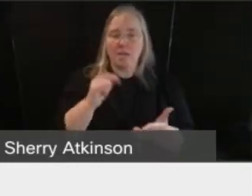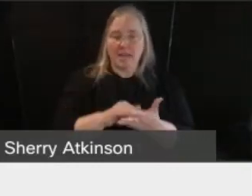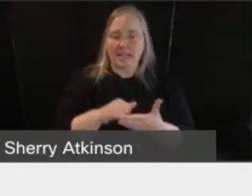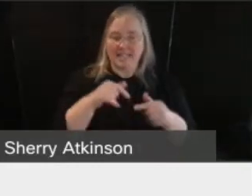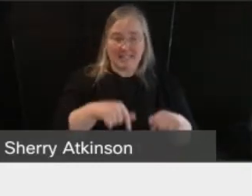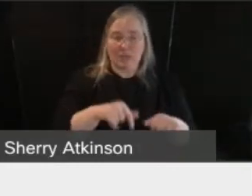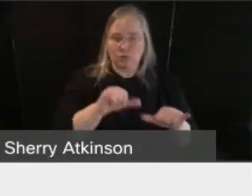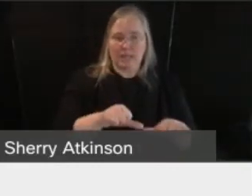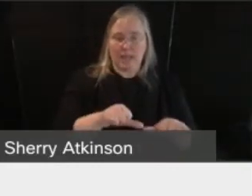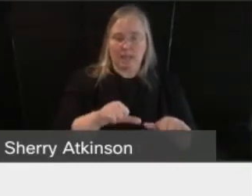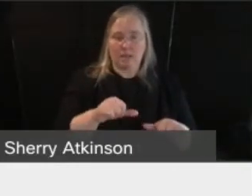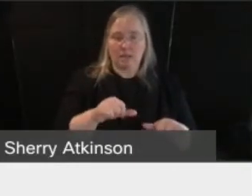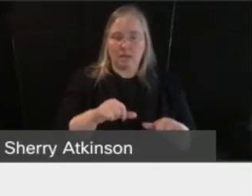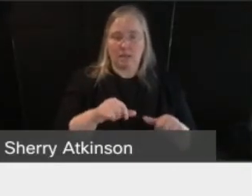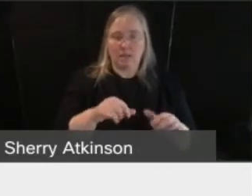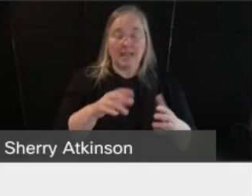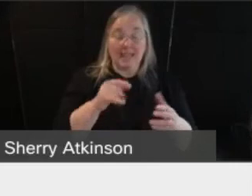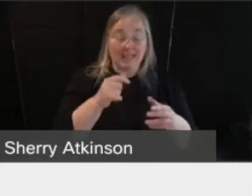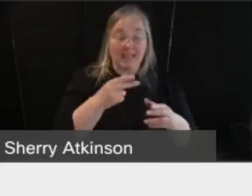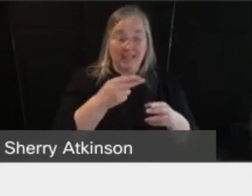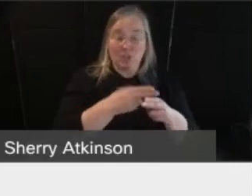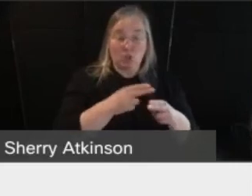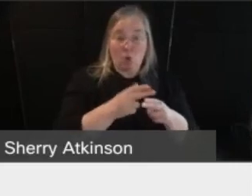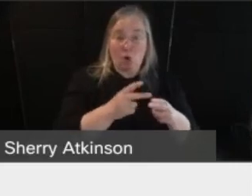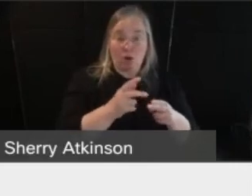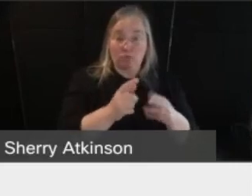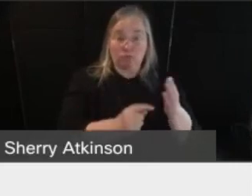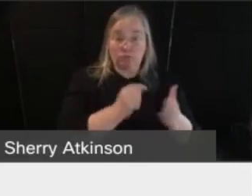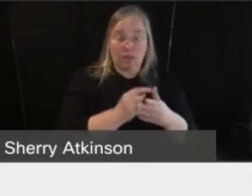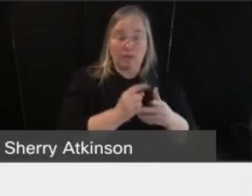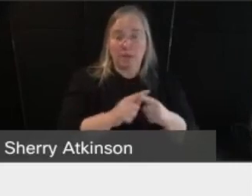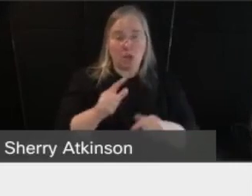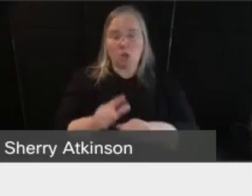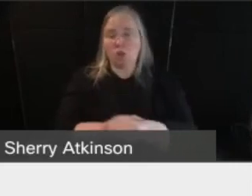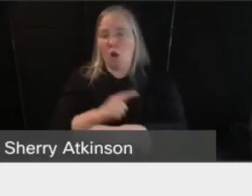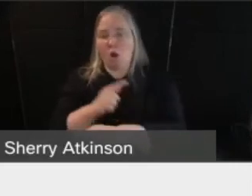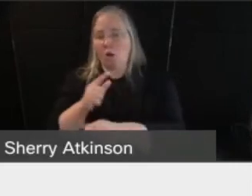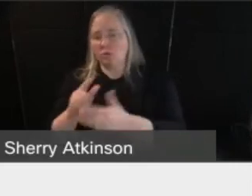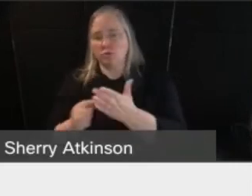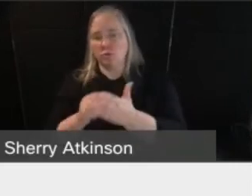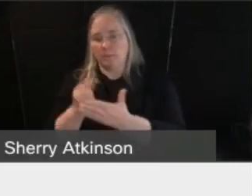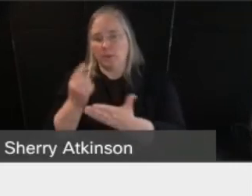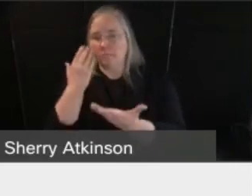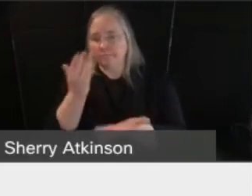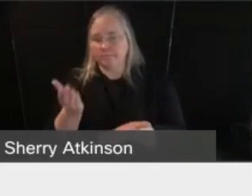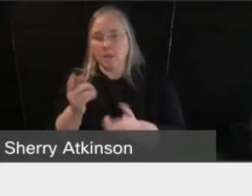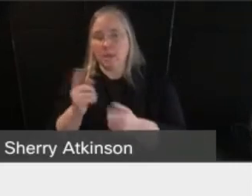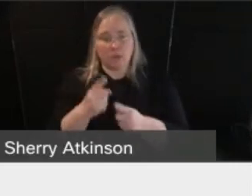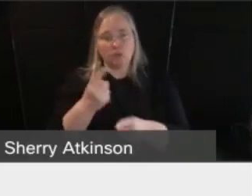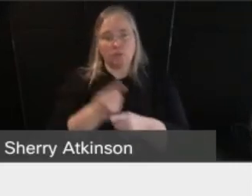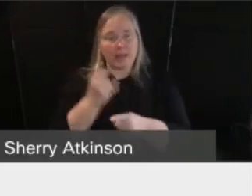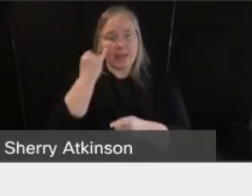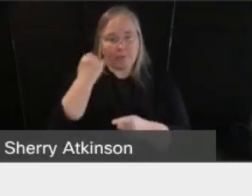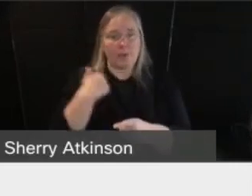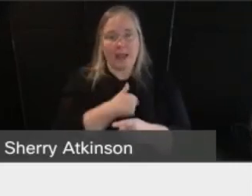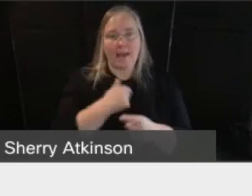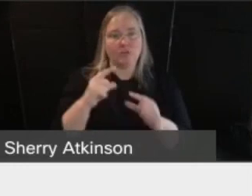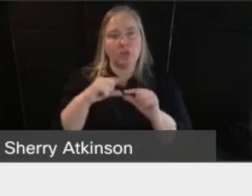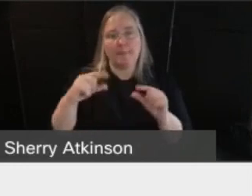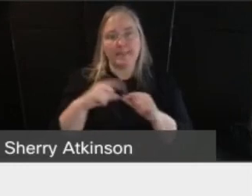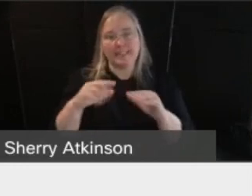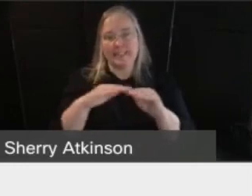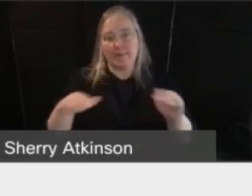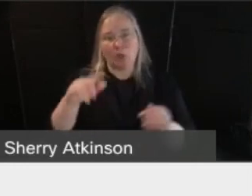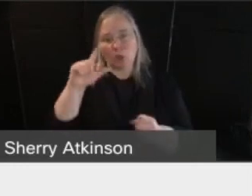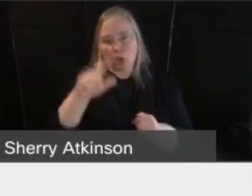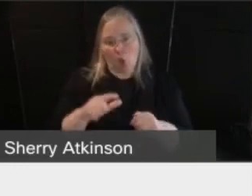run, in the short run, but in the long run, nobody knows. But you're right. If we have a Japanese level low interest rates,